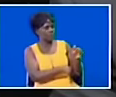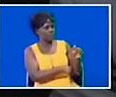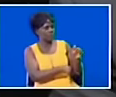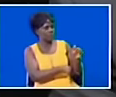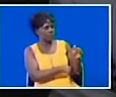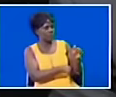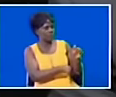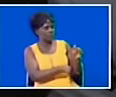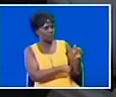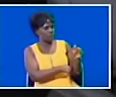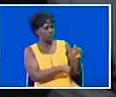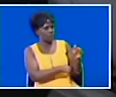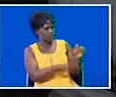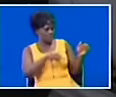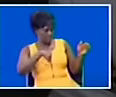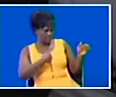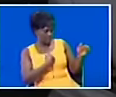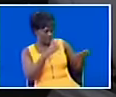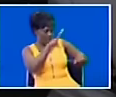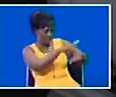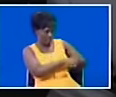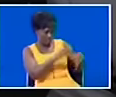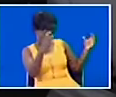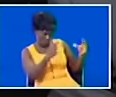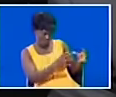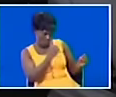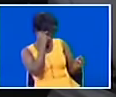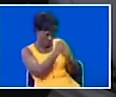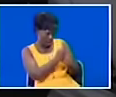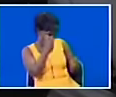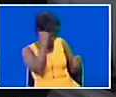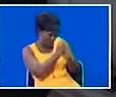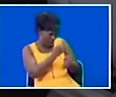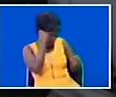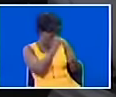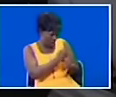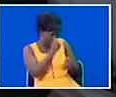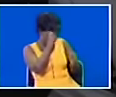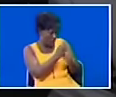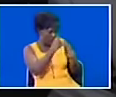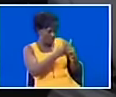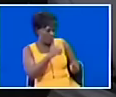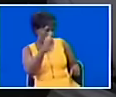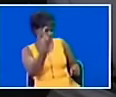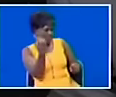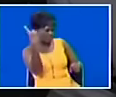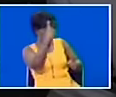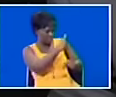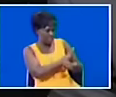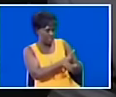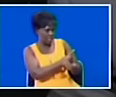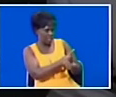is. So we as NASA will be working very hard from day one to